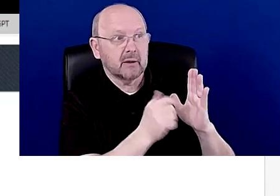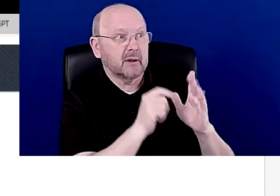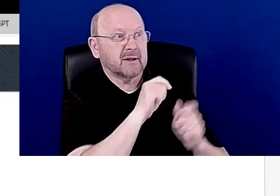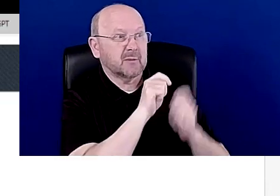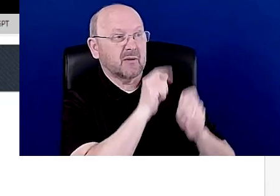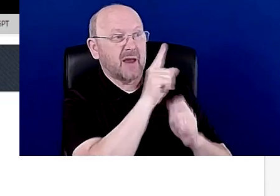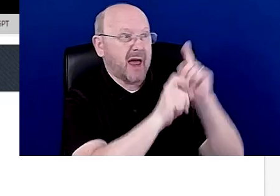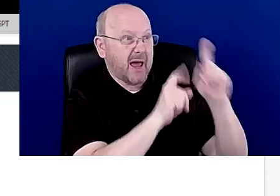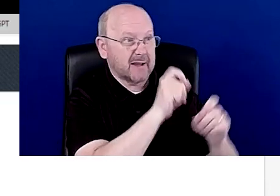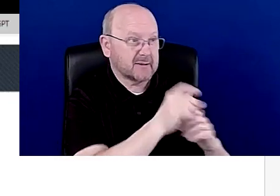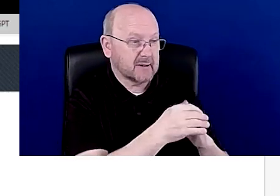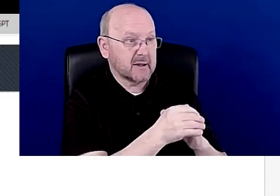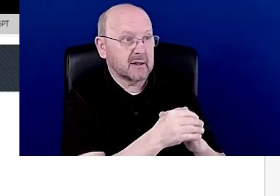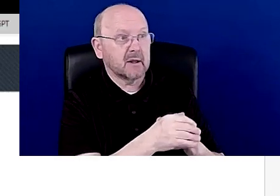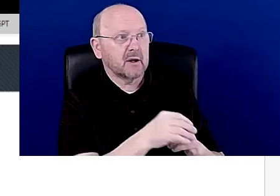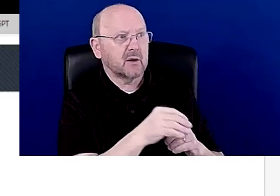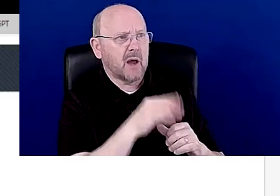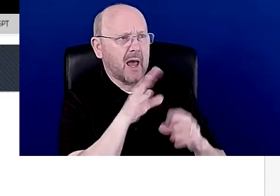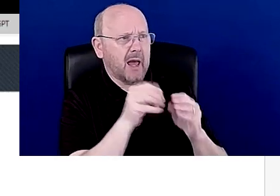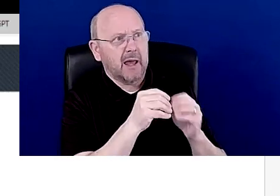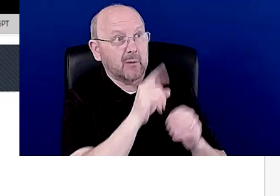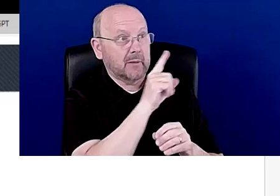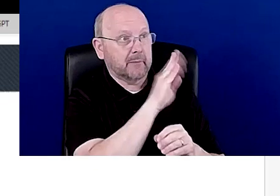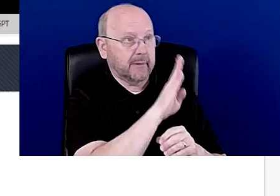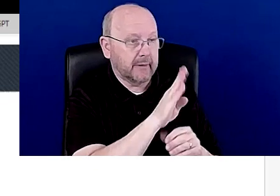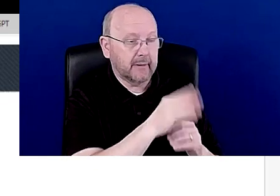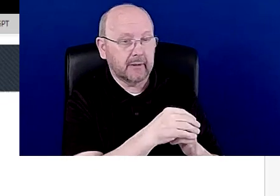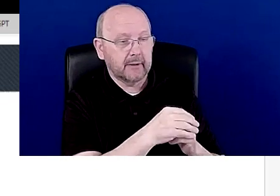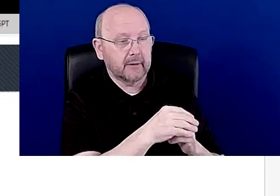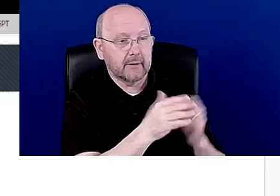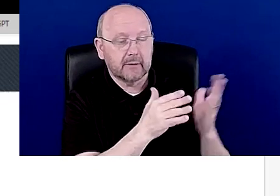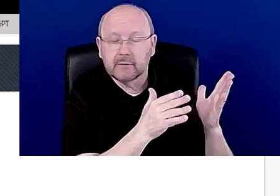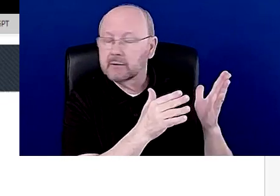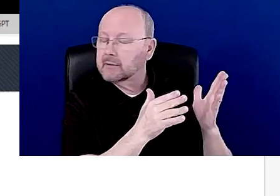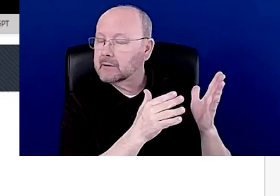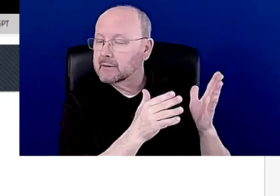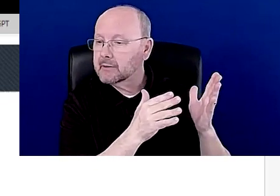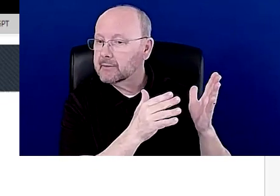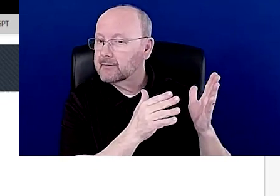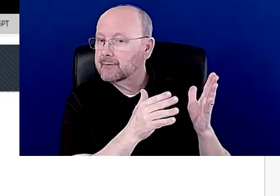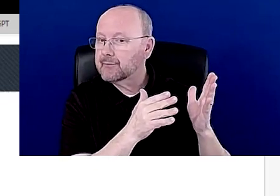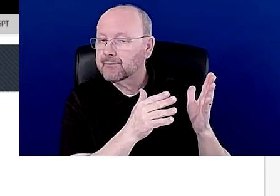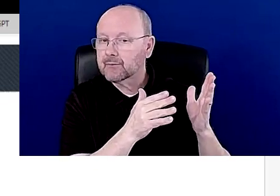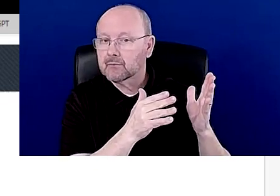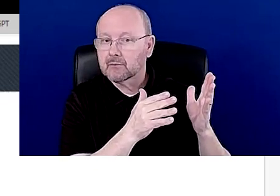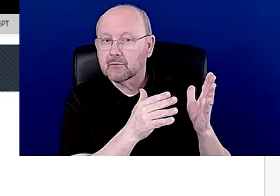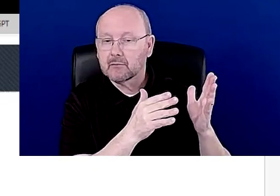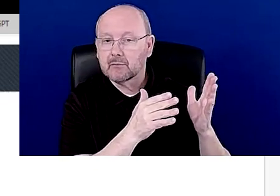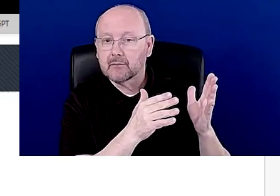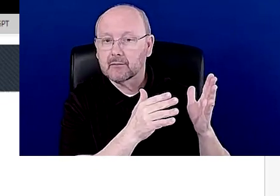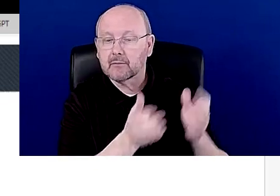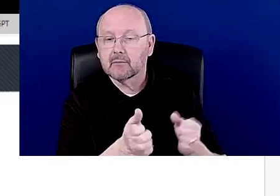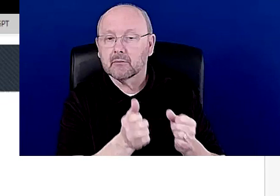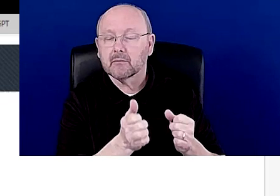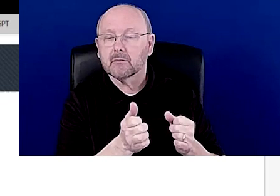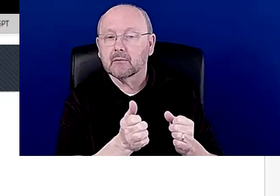point 1B, and it'll do that. Just want to spit out the whole thing. Right. And this is something I wanted to specifically point out is that if